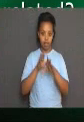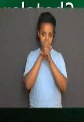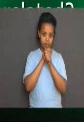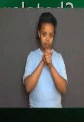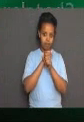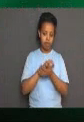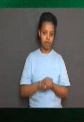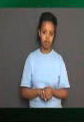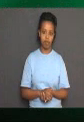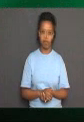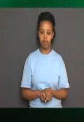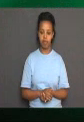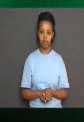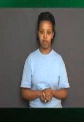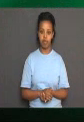Time's up!